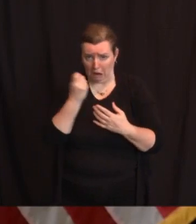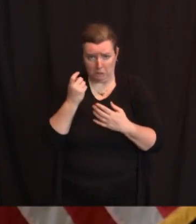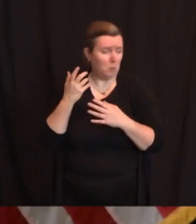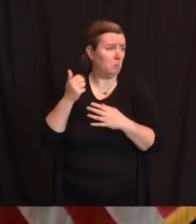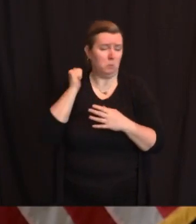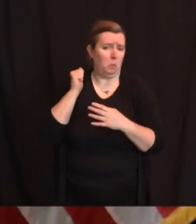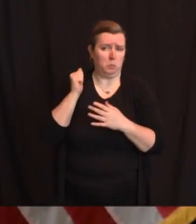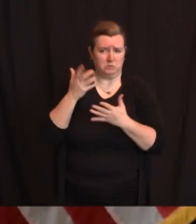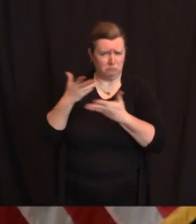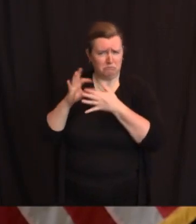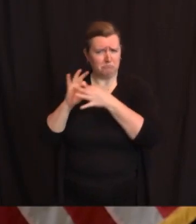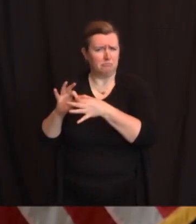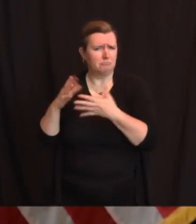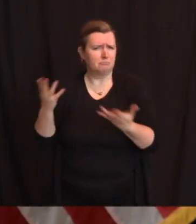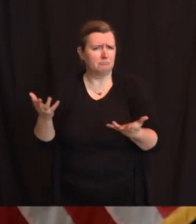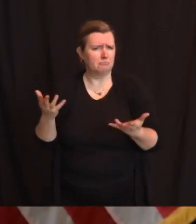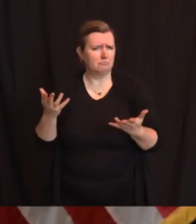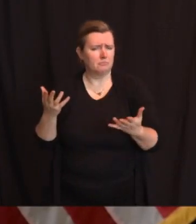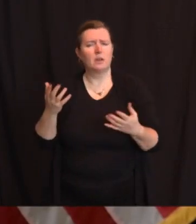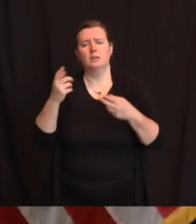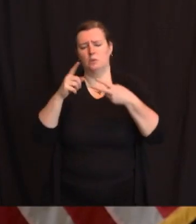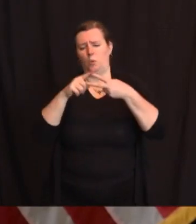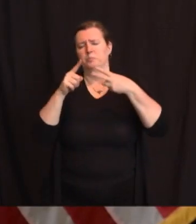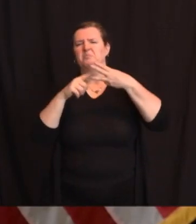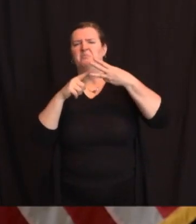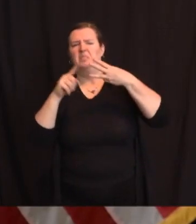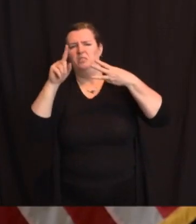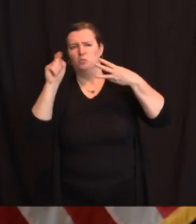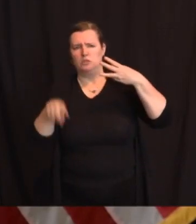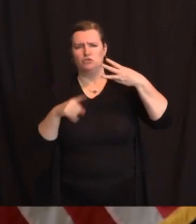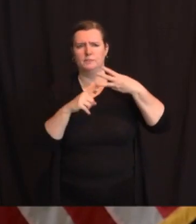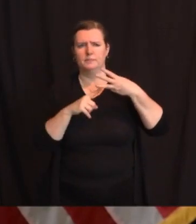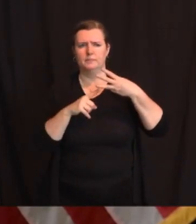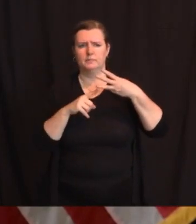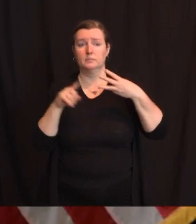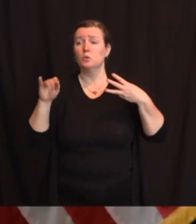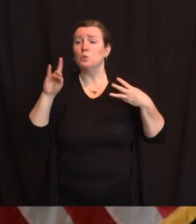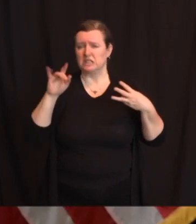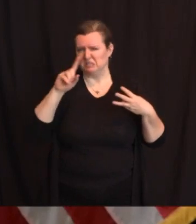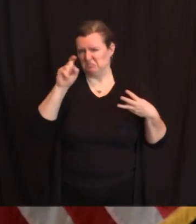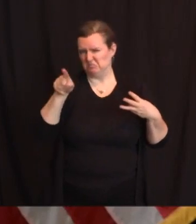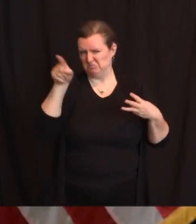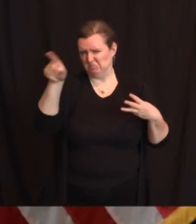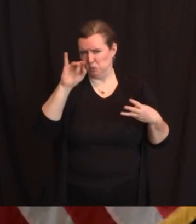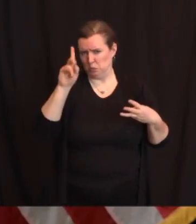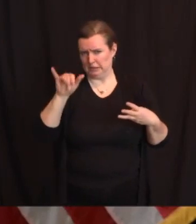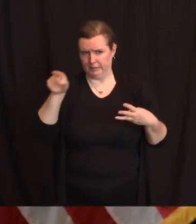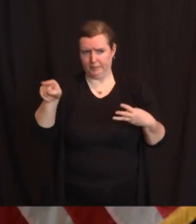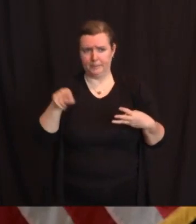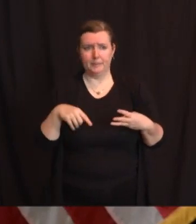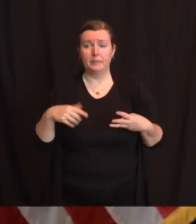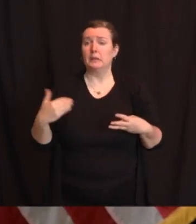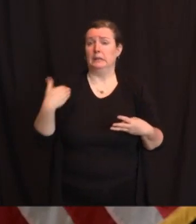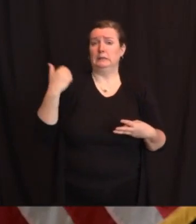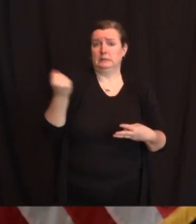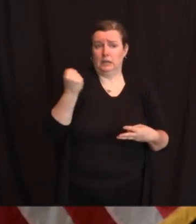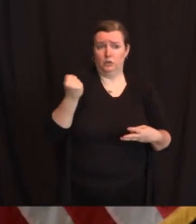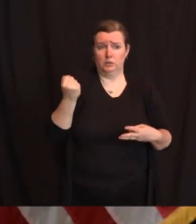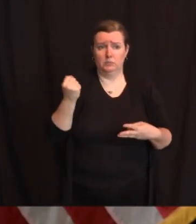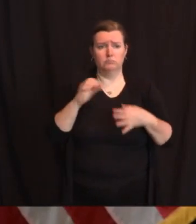my final question was for the health commissioner. On Saturday, in reference to the